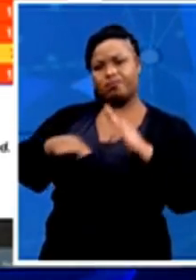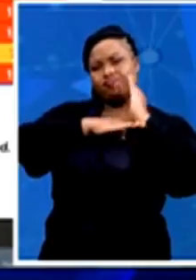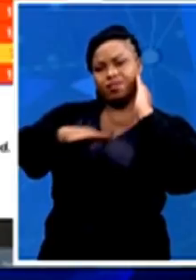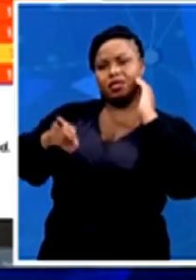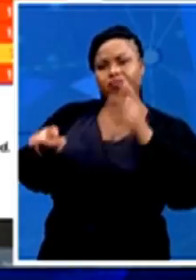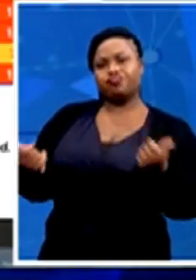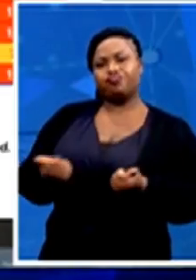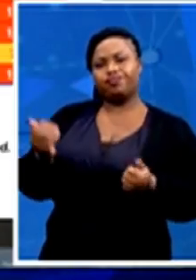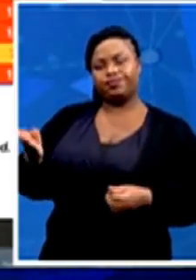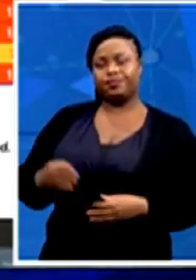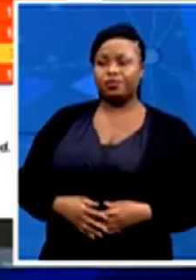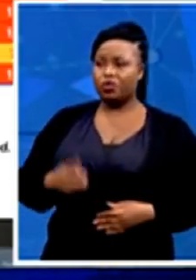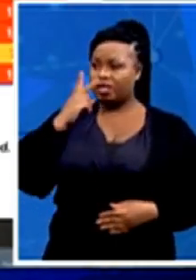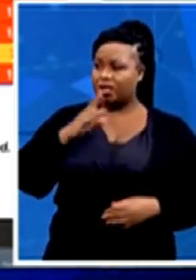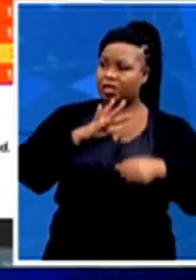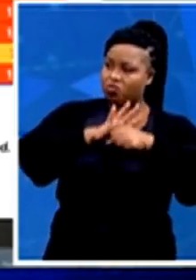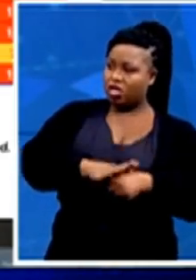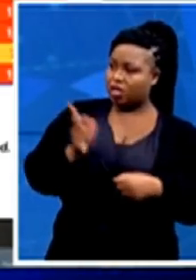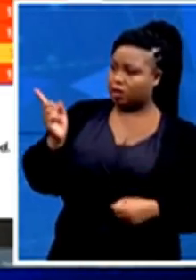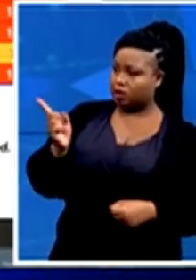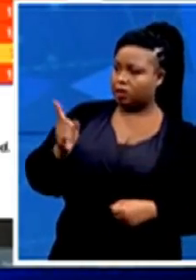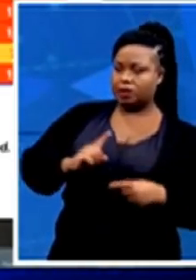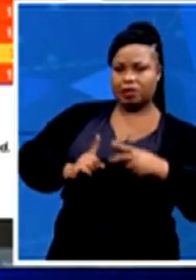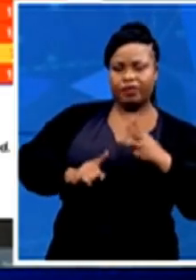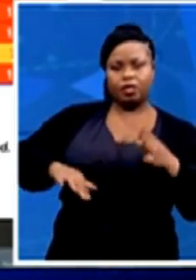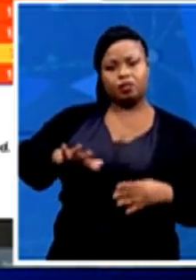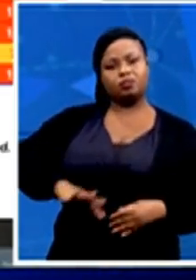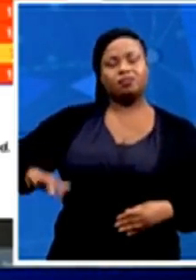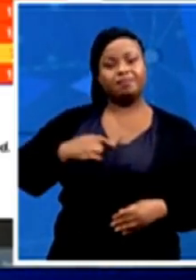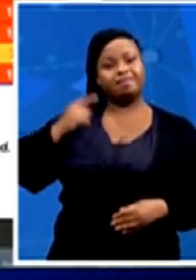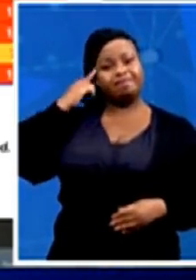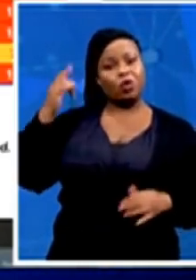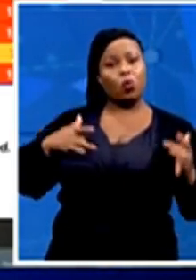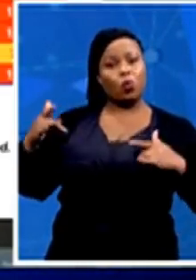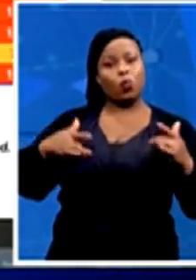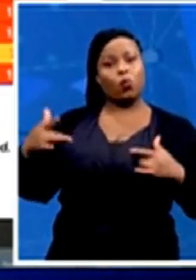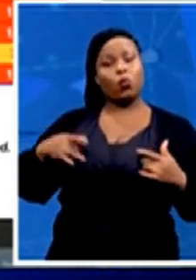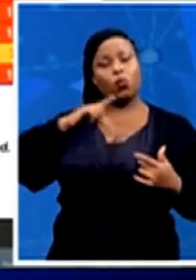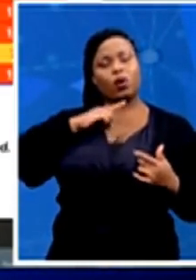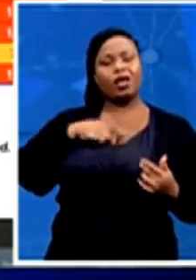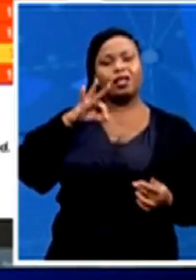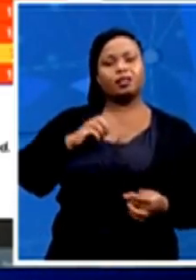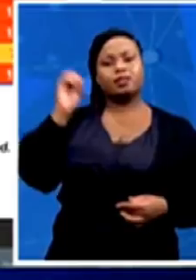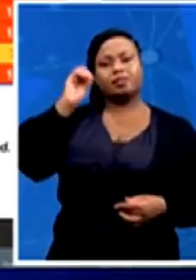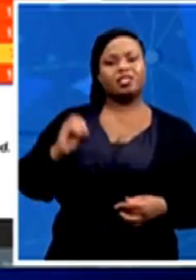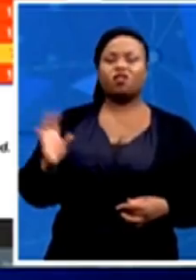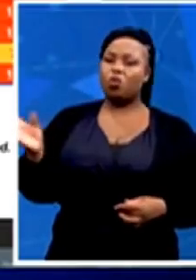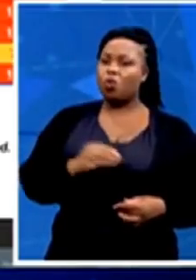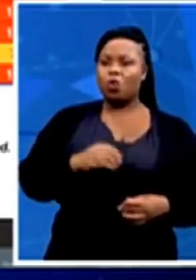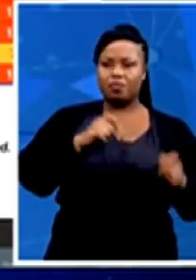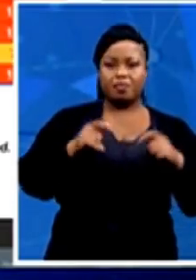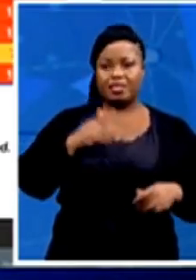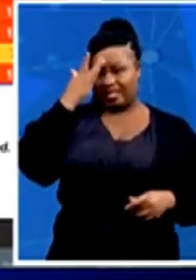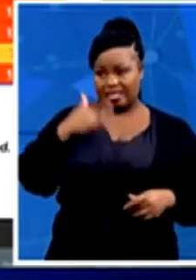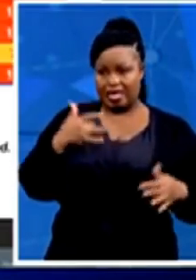I think the point where we start really getting worried is that 30% of all patients in the public sector is currently COVID. A place